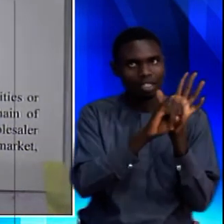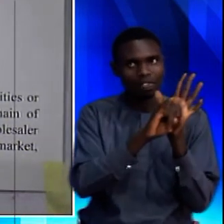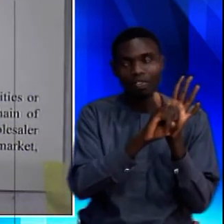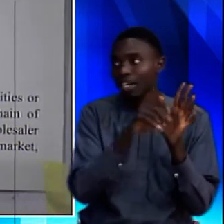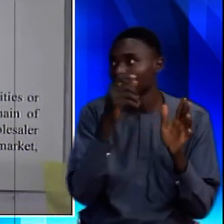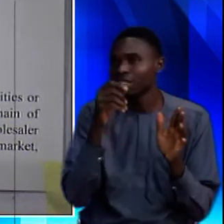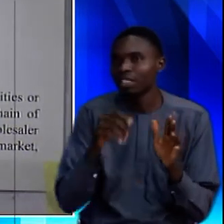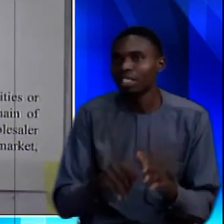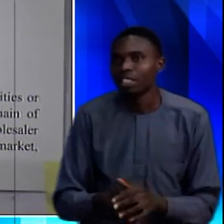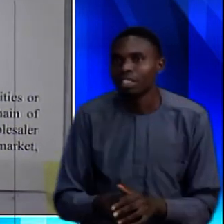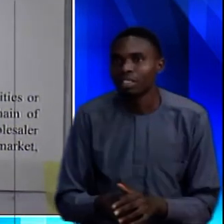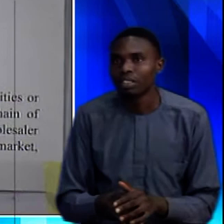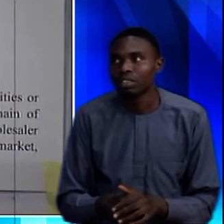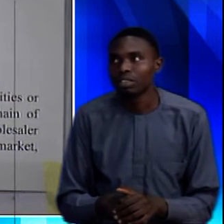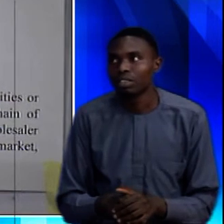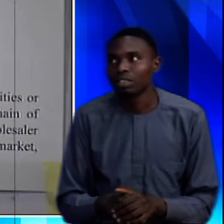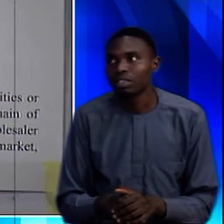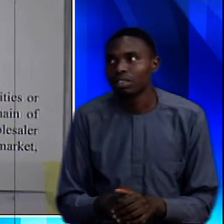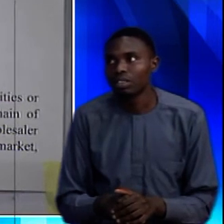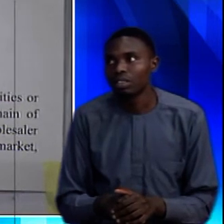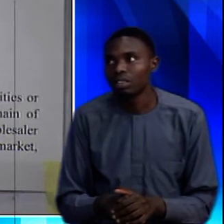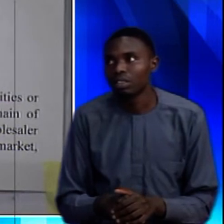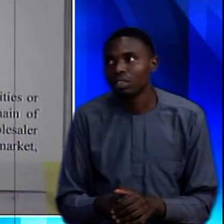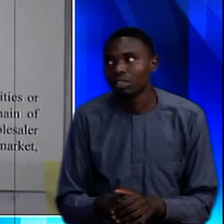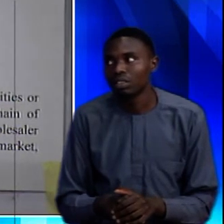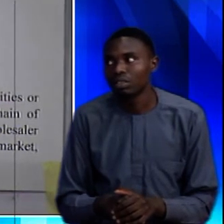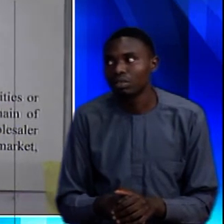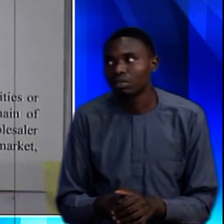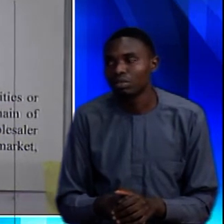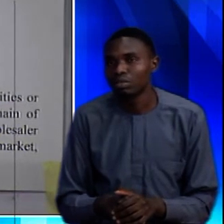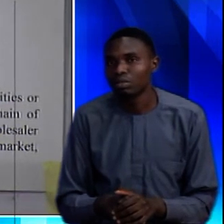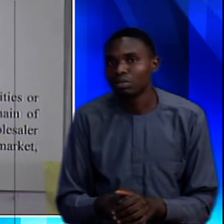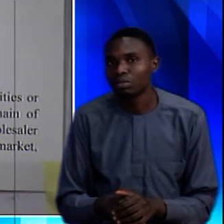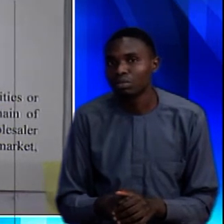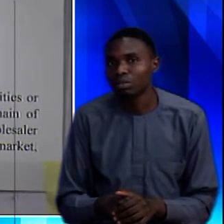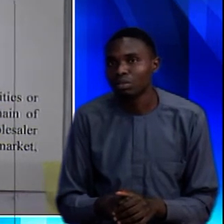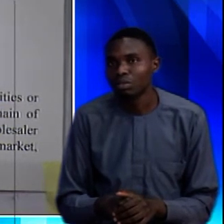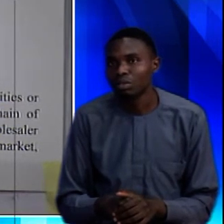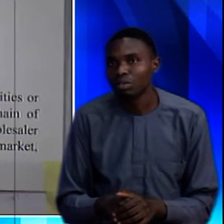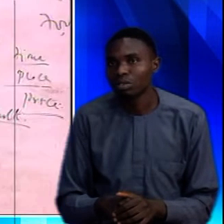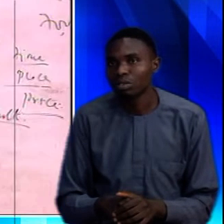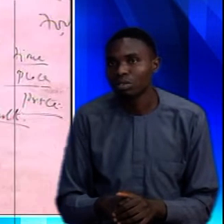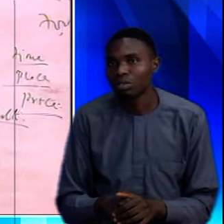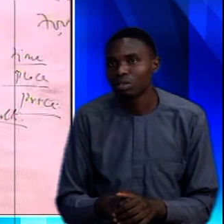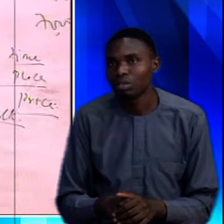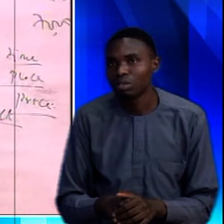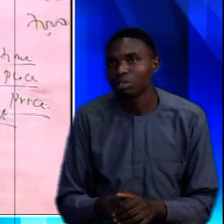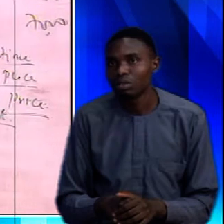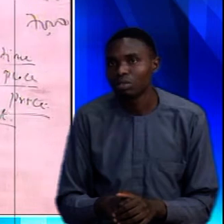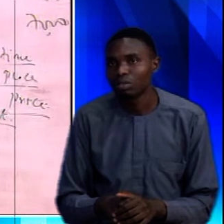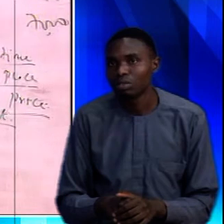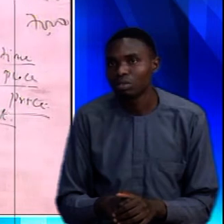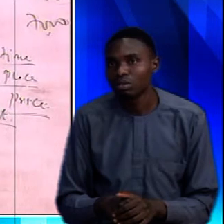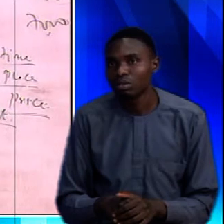hawking. So that I hope you understand hawking. Maybe some of you are even doing hawking at home right now while you are staying. So